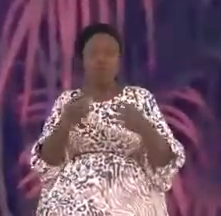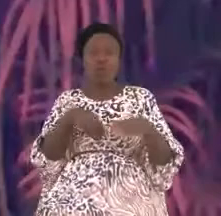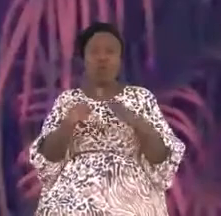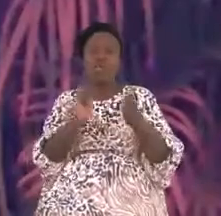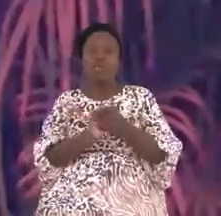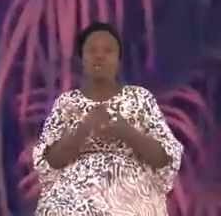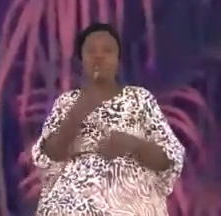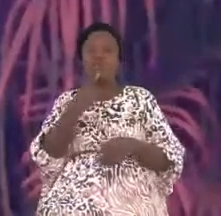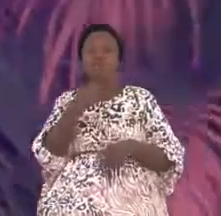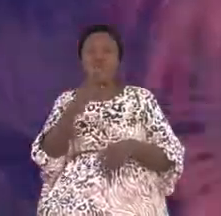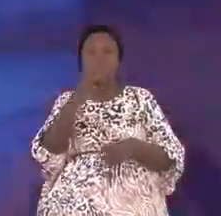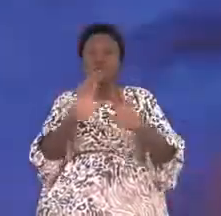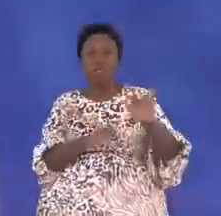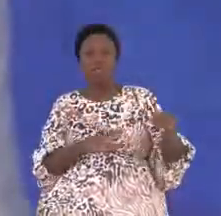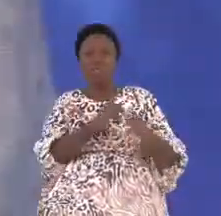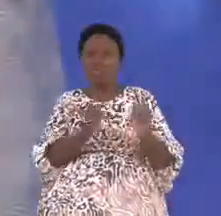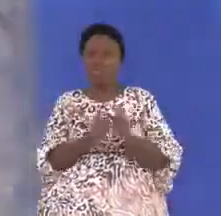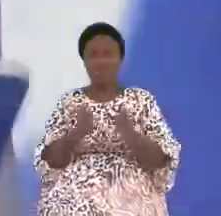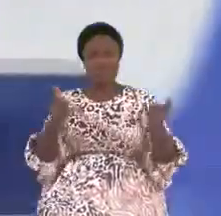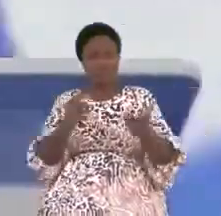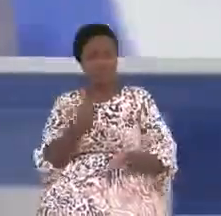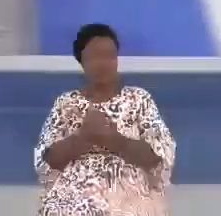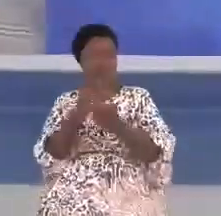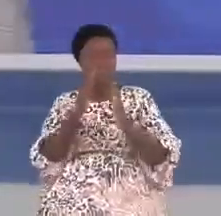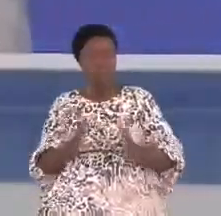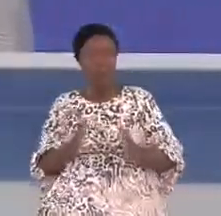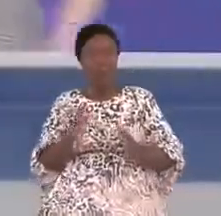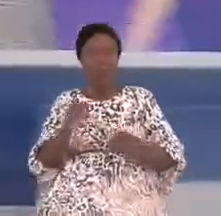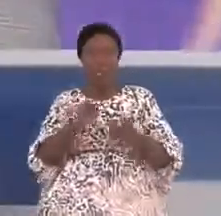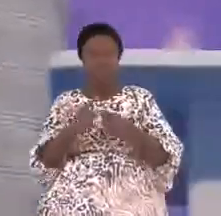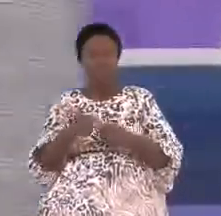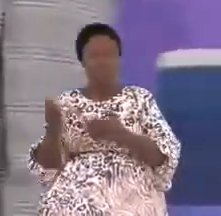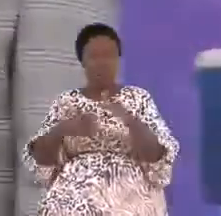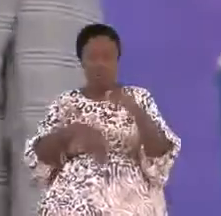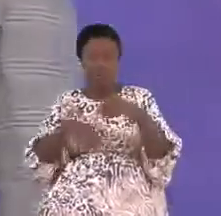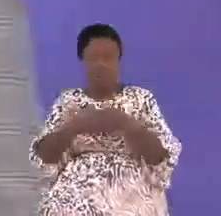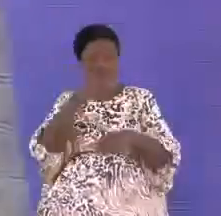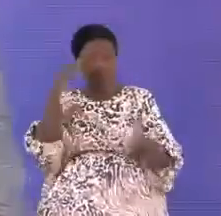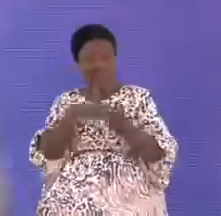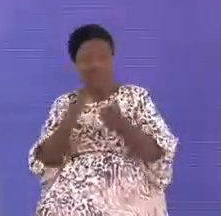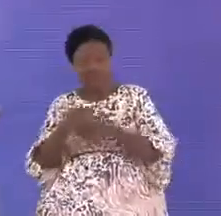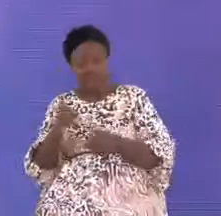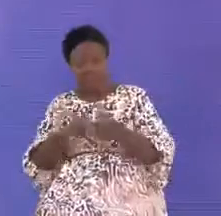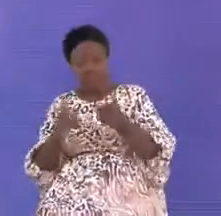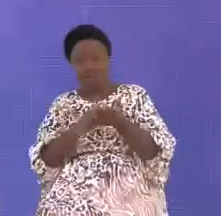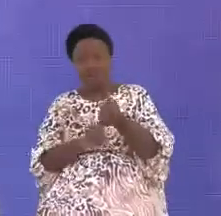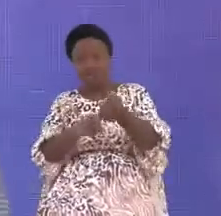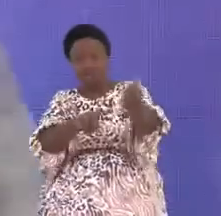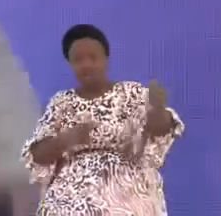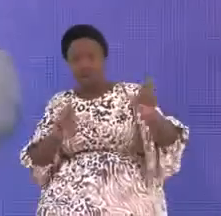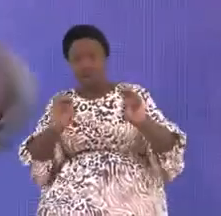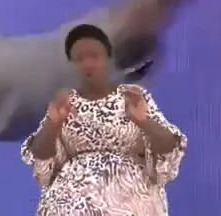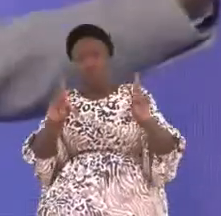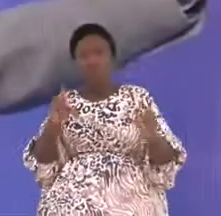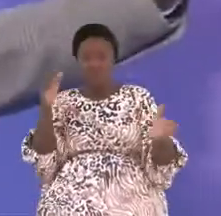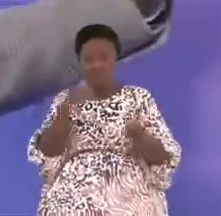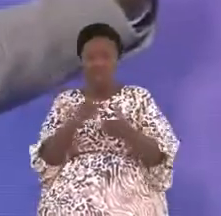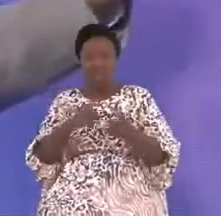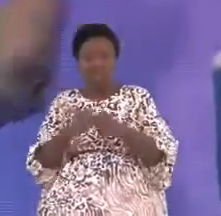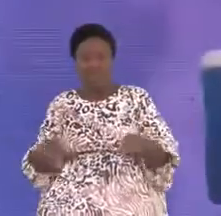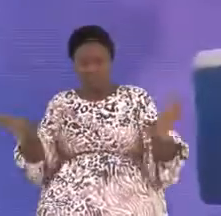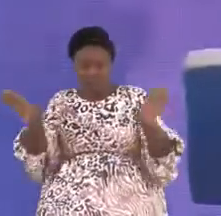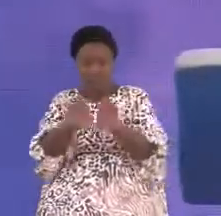benefactor is the one that struck the road back again and the river red sea closed